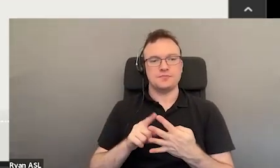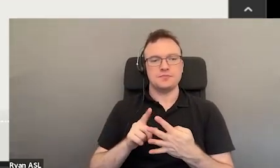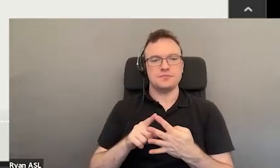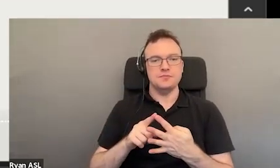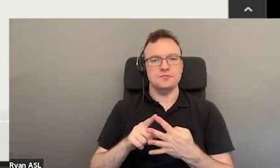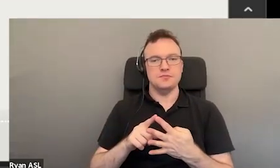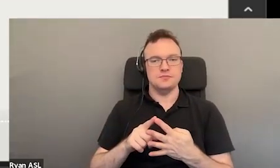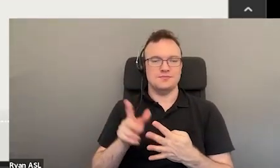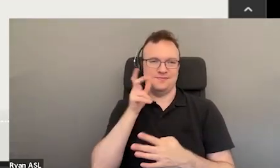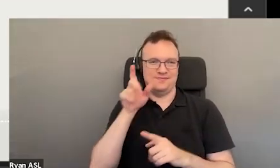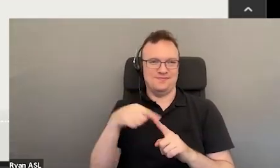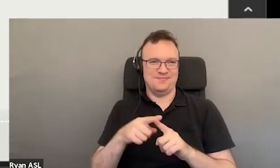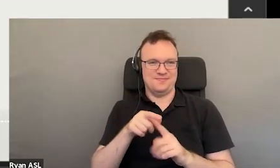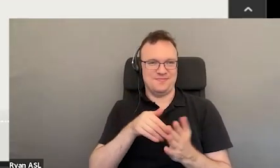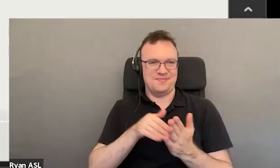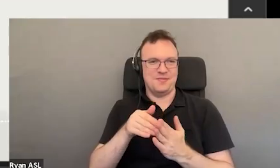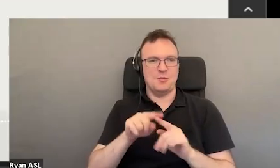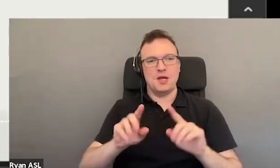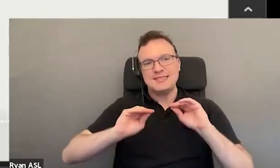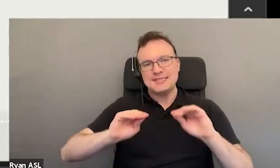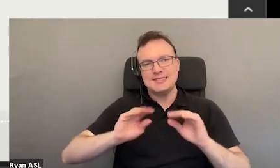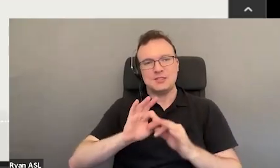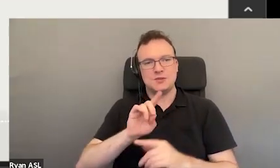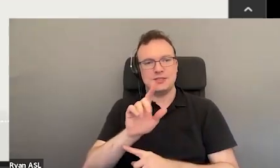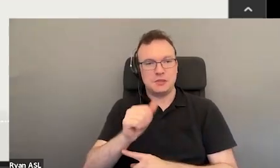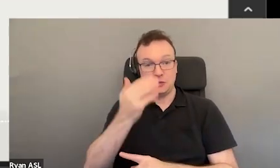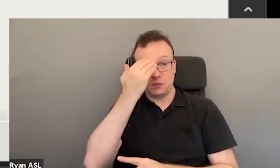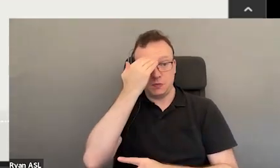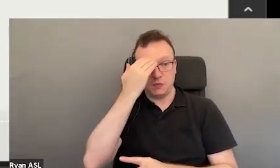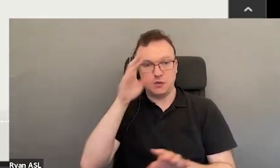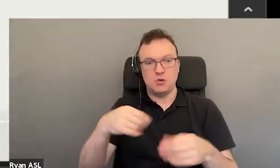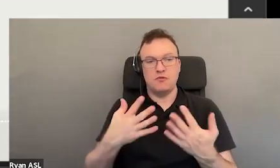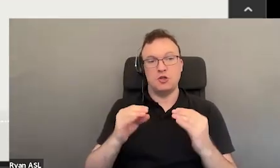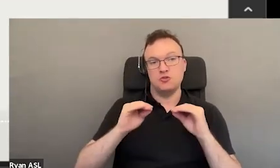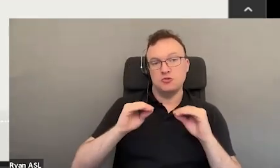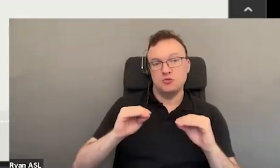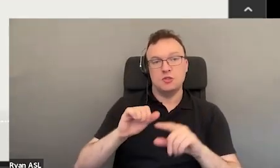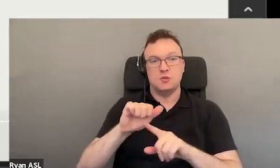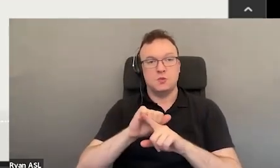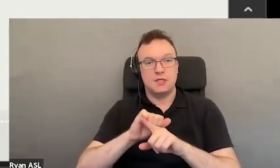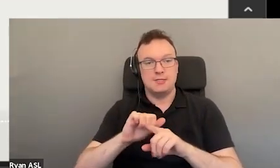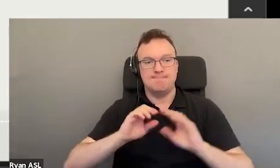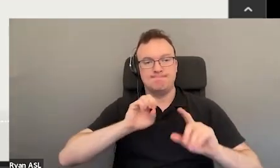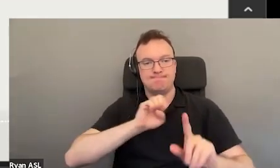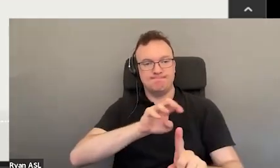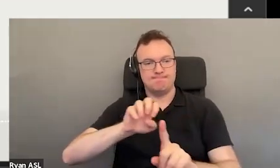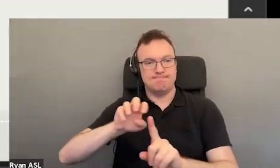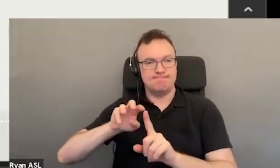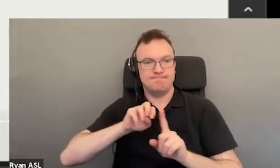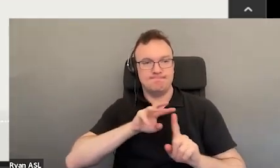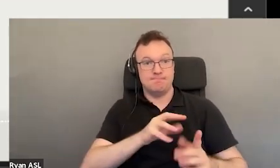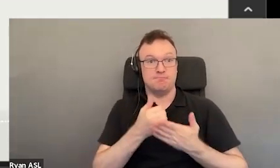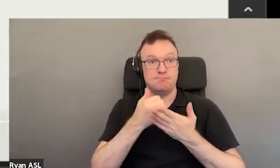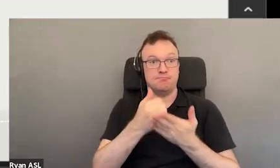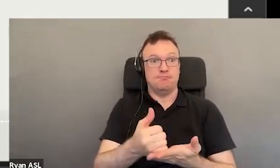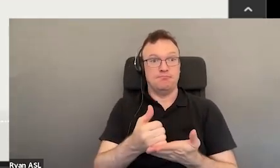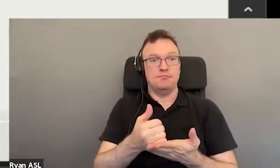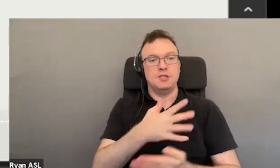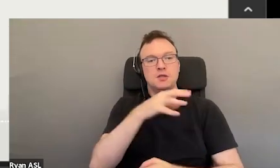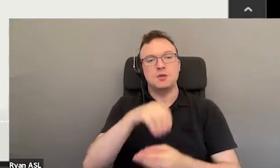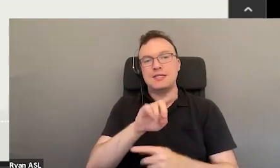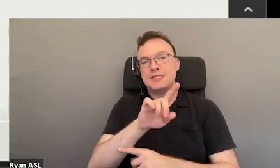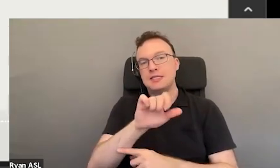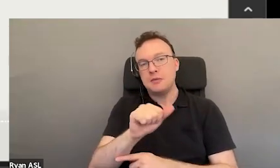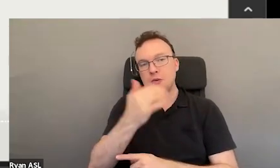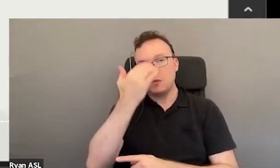hear about this a lot, but educating about disability awareness, providing training for everybody that includes